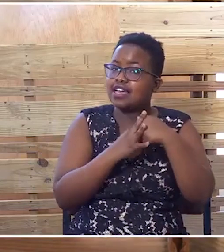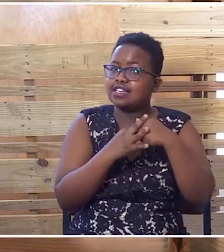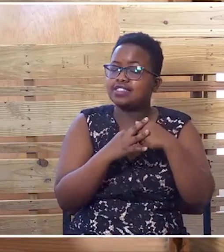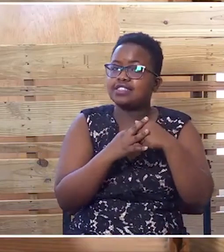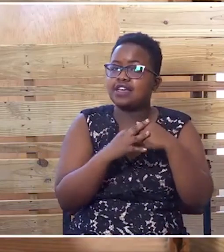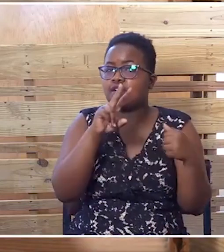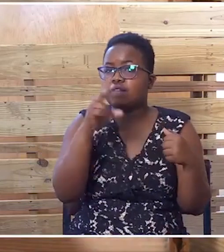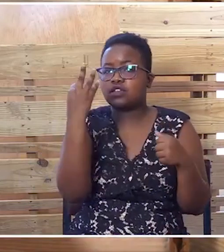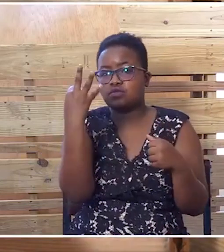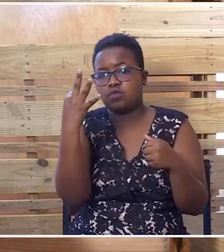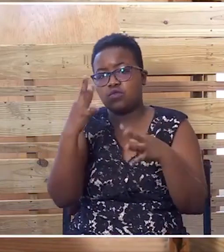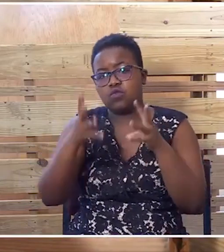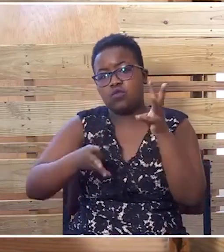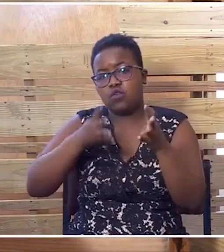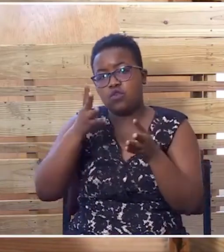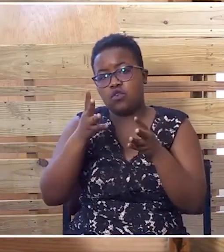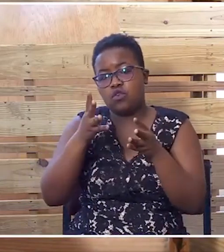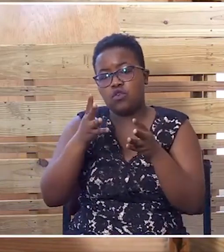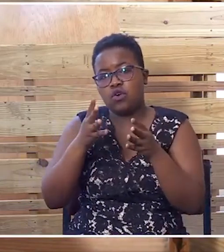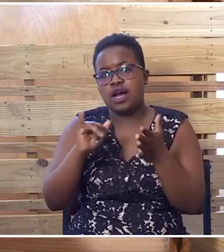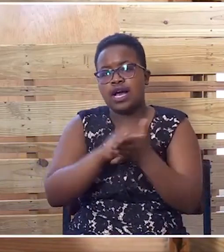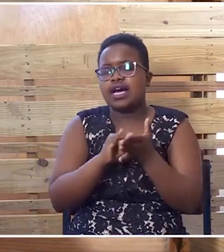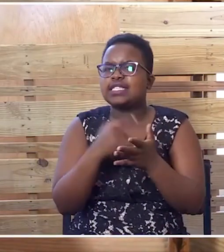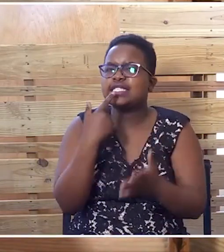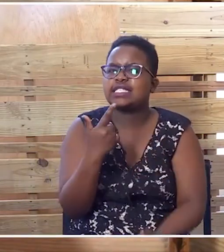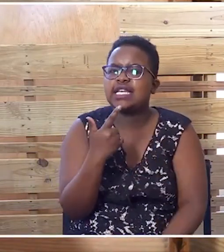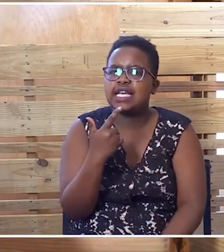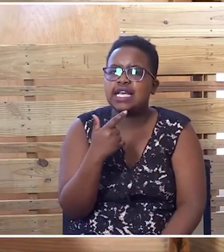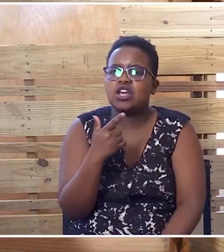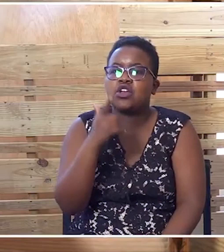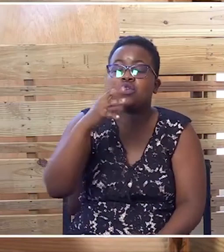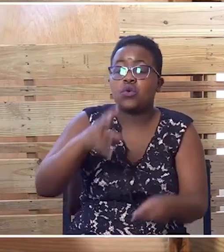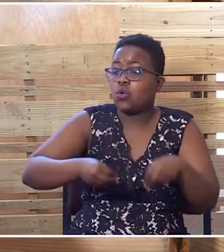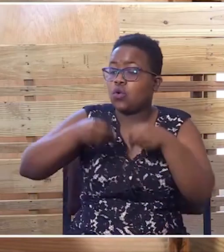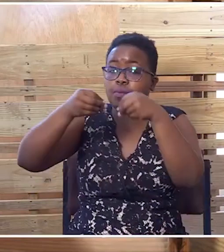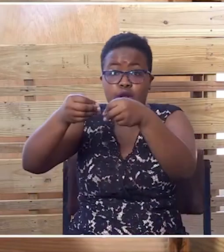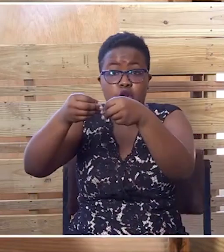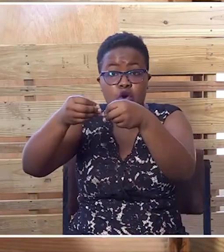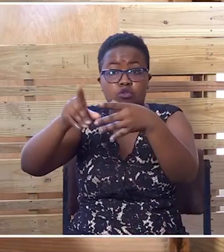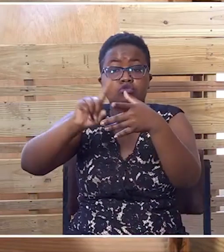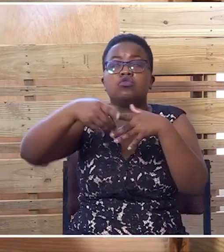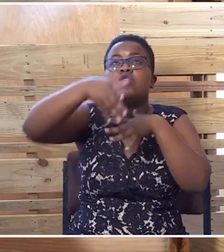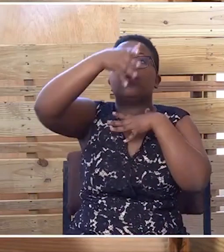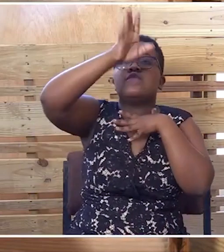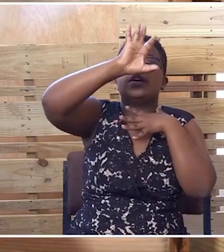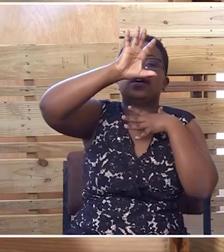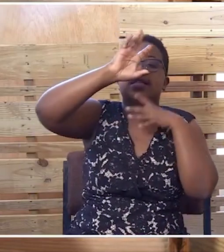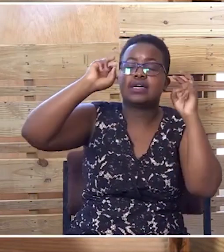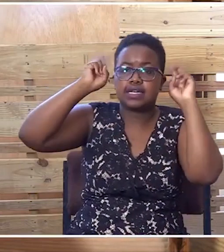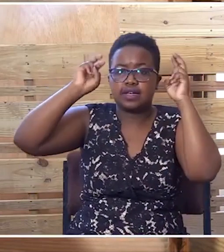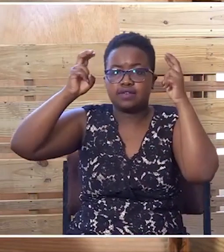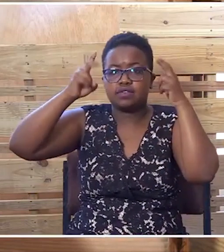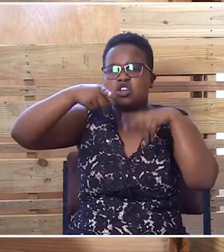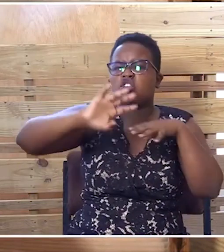44. It says that you belong to your father, the devil, and you want to carry out your father's